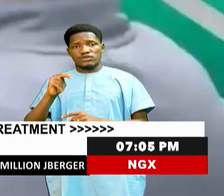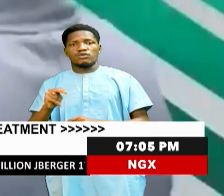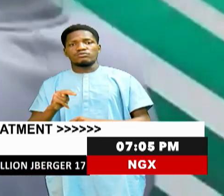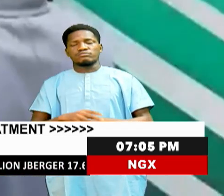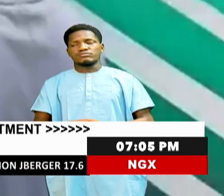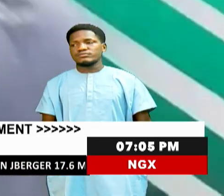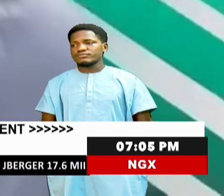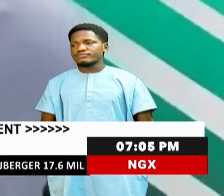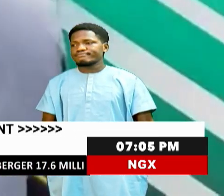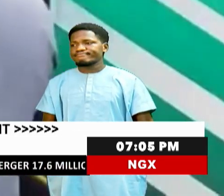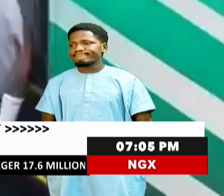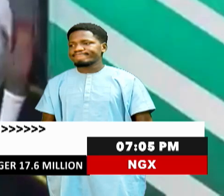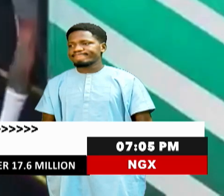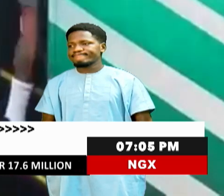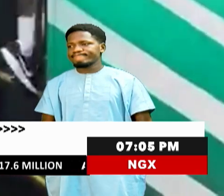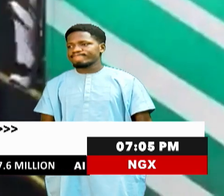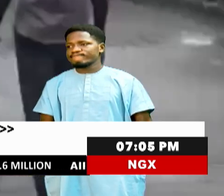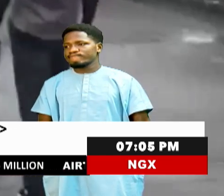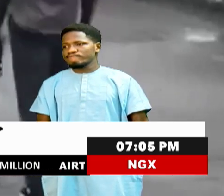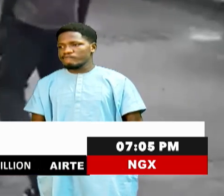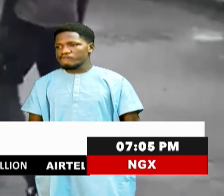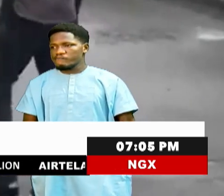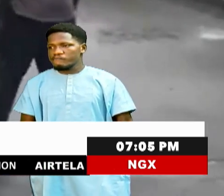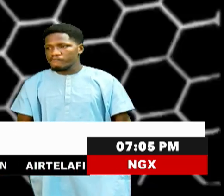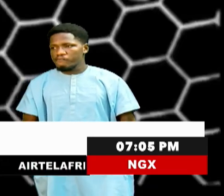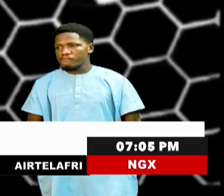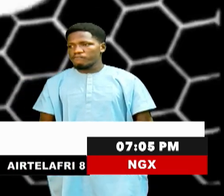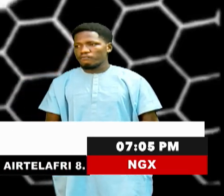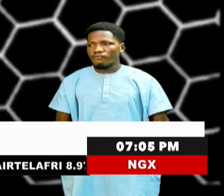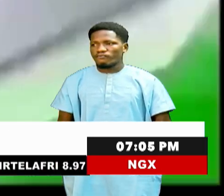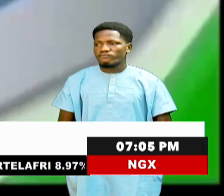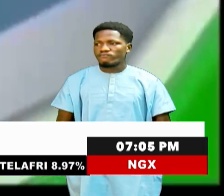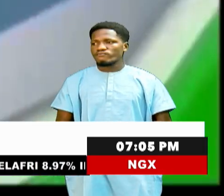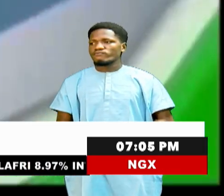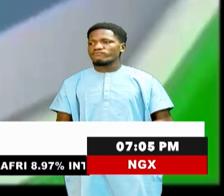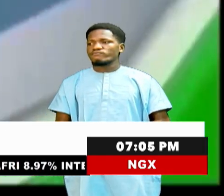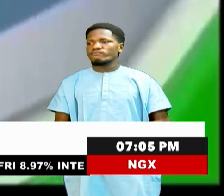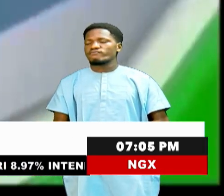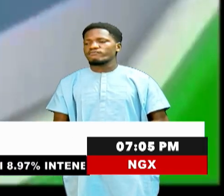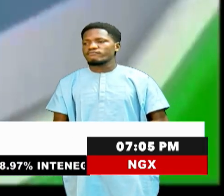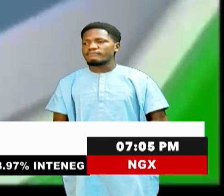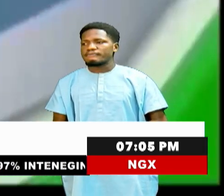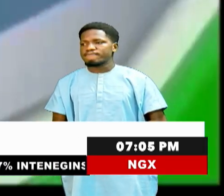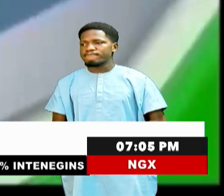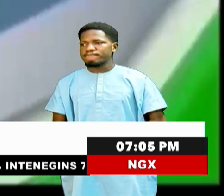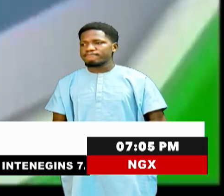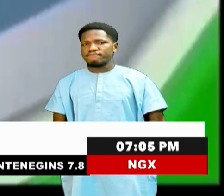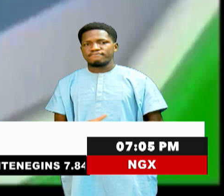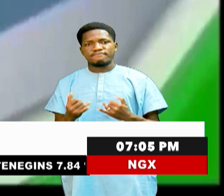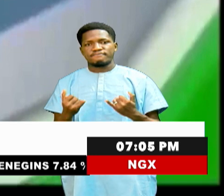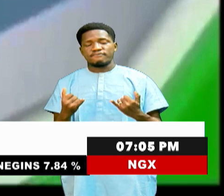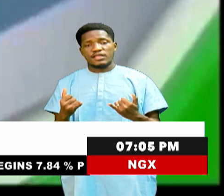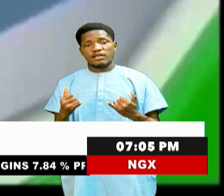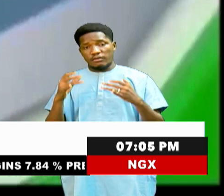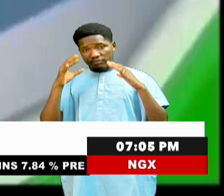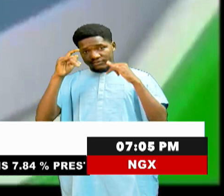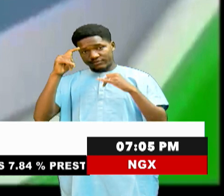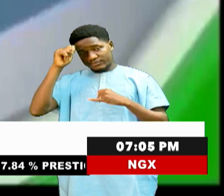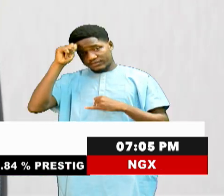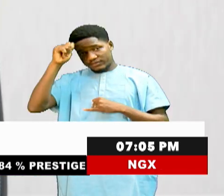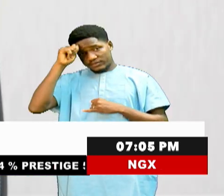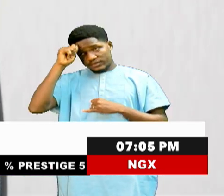Bright Ebuchu, NTA News. In the meantime, President Bola